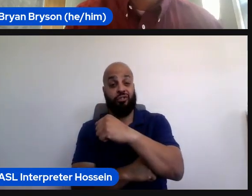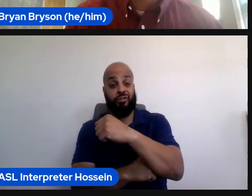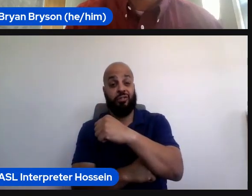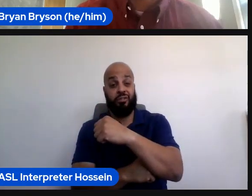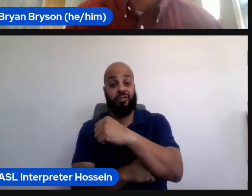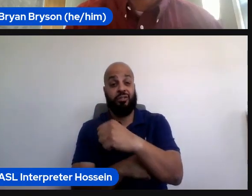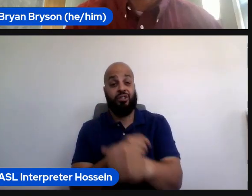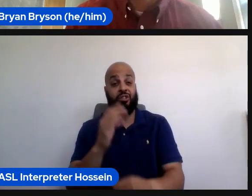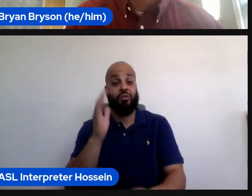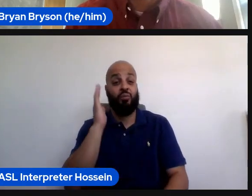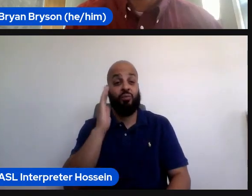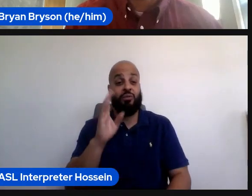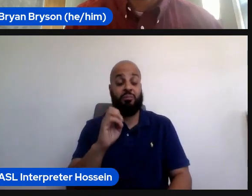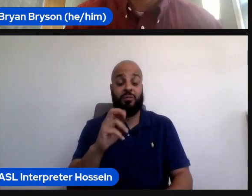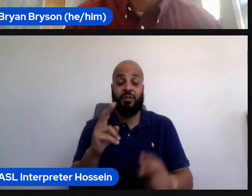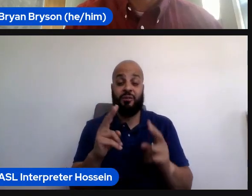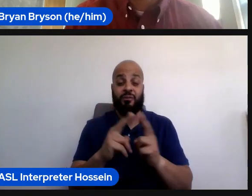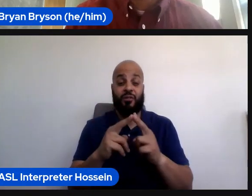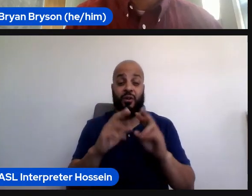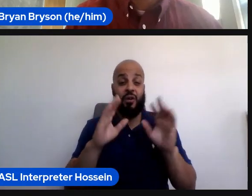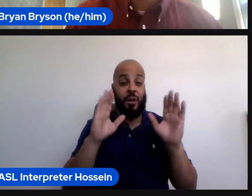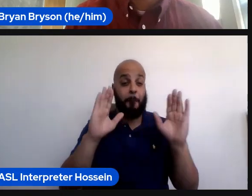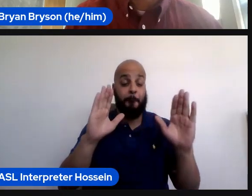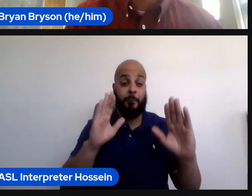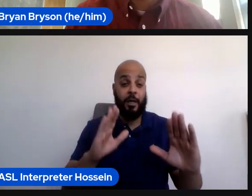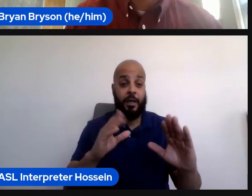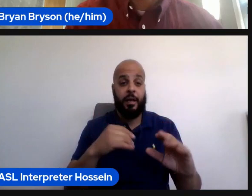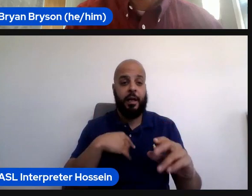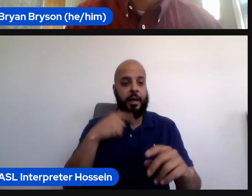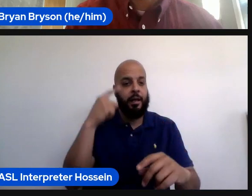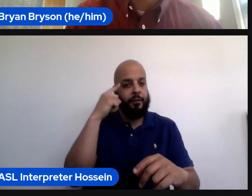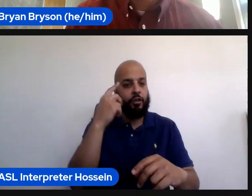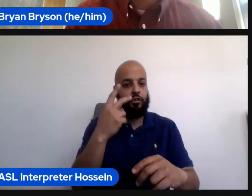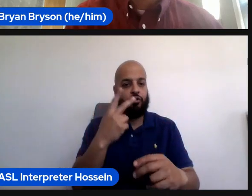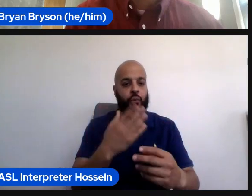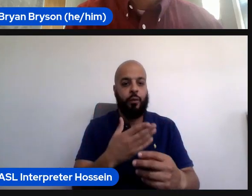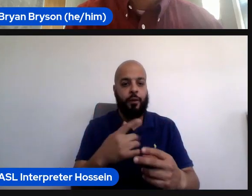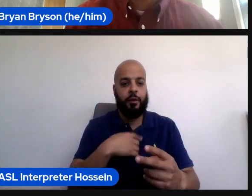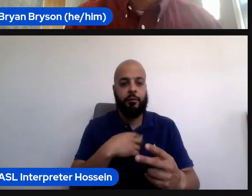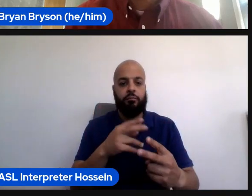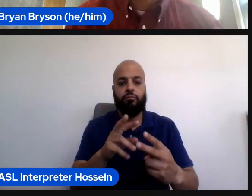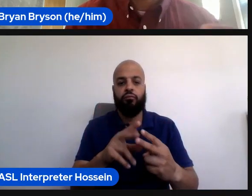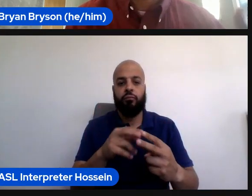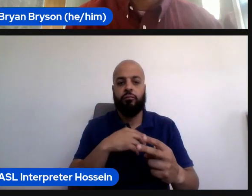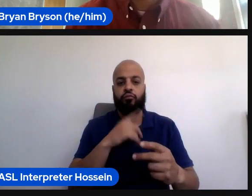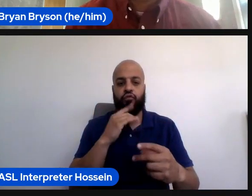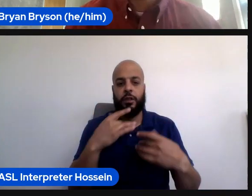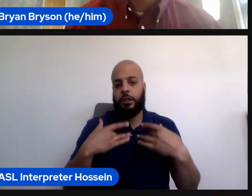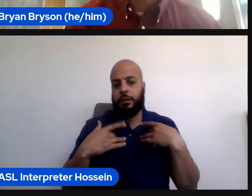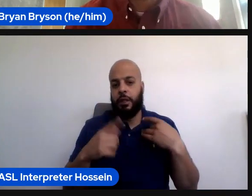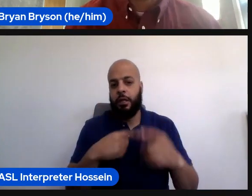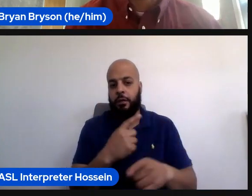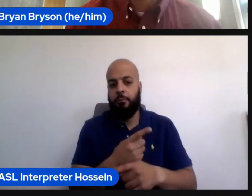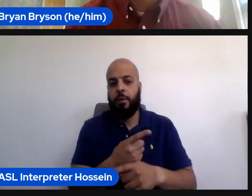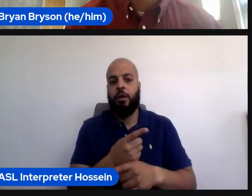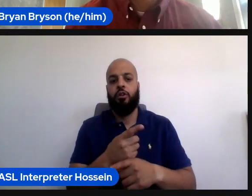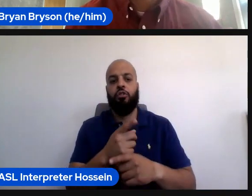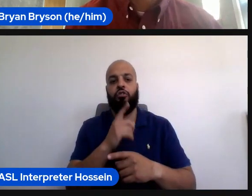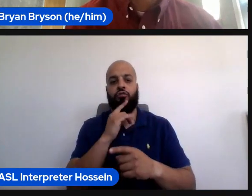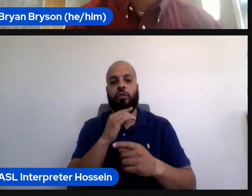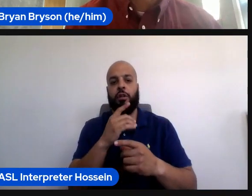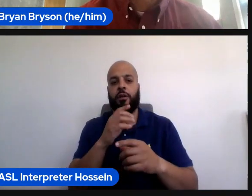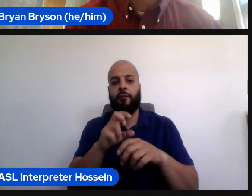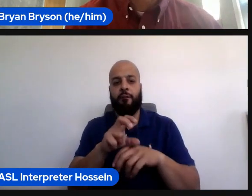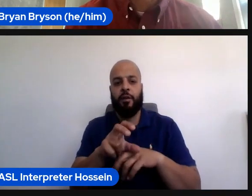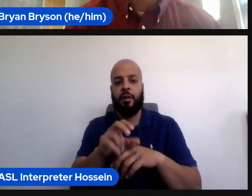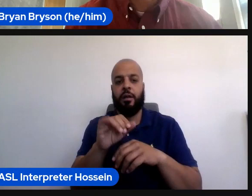is really remarkable. And I think two things that I'm really excited about and nested in that is